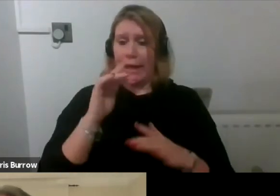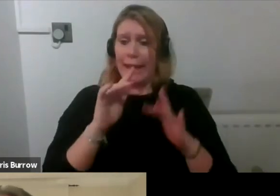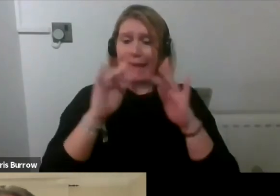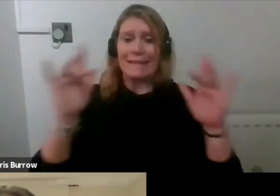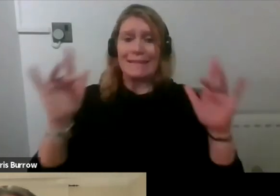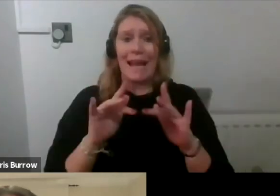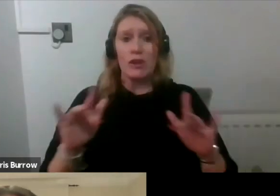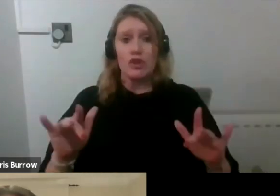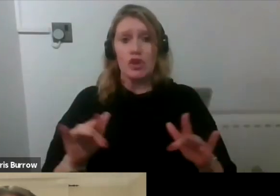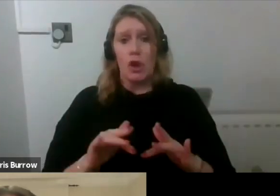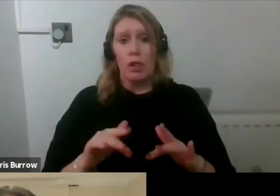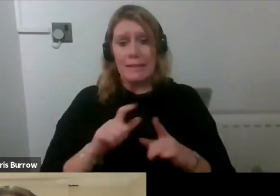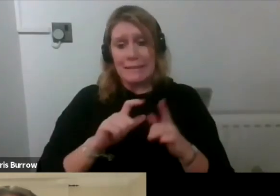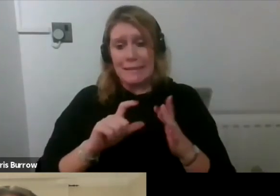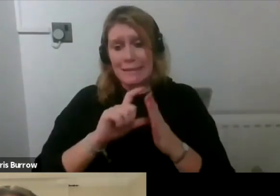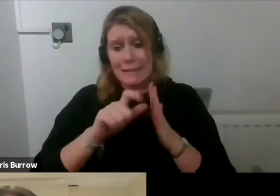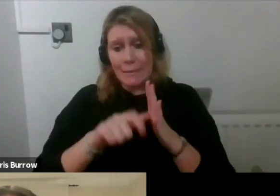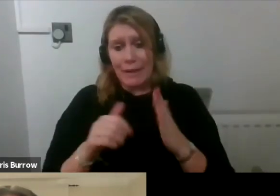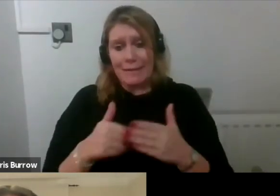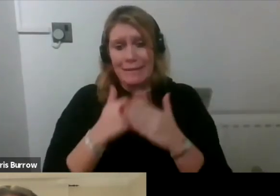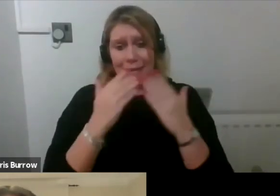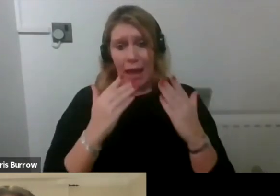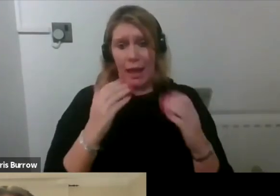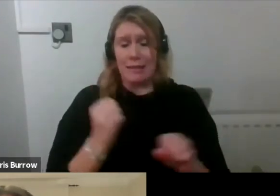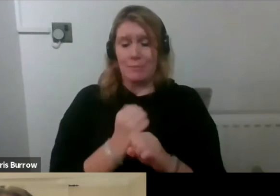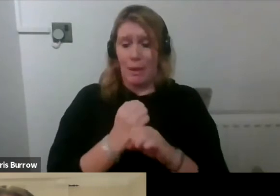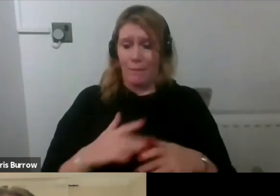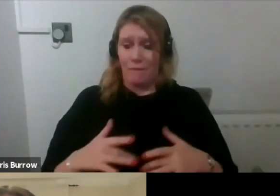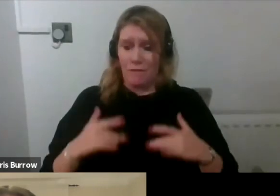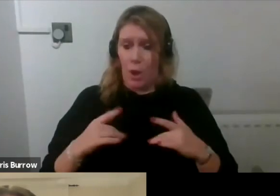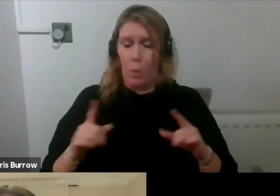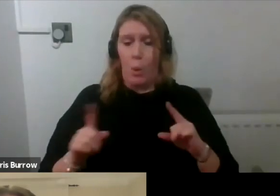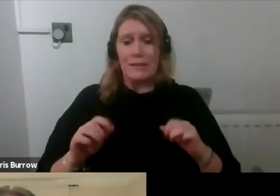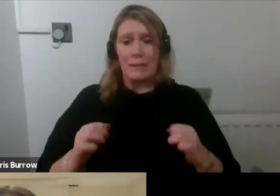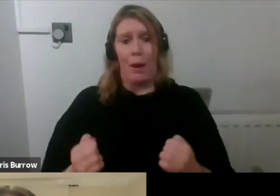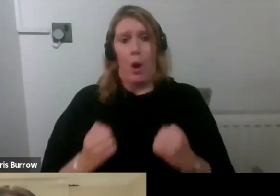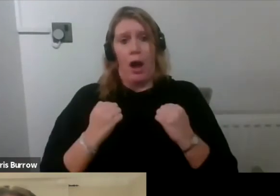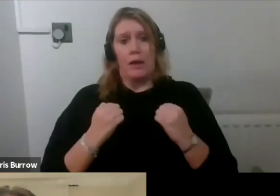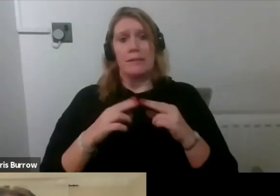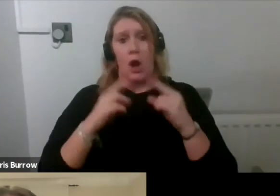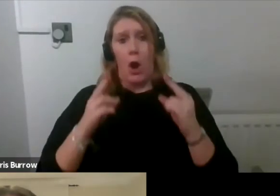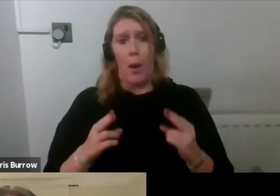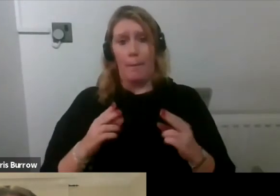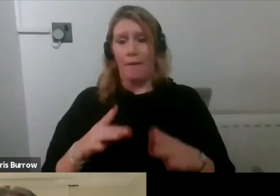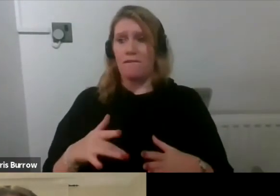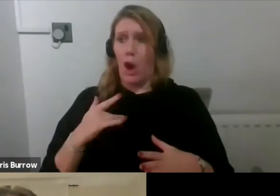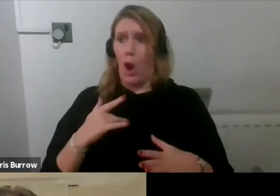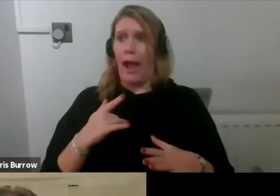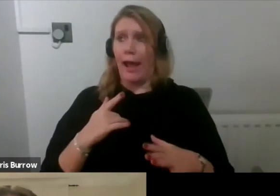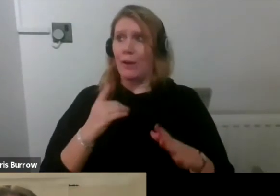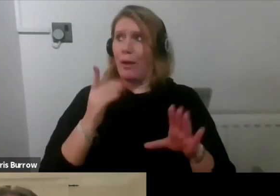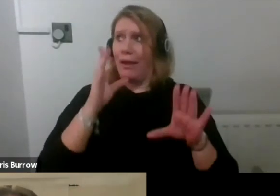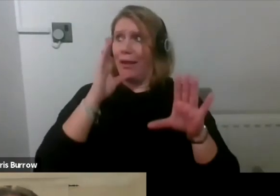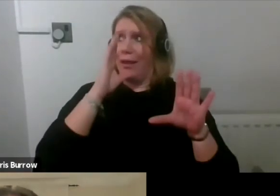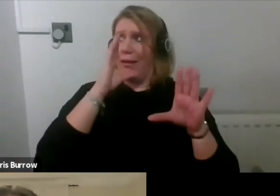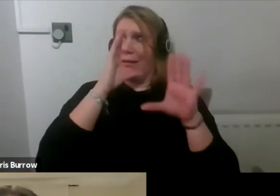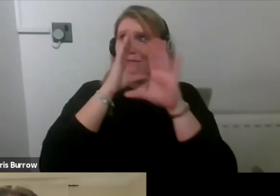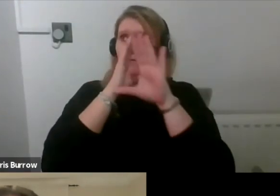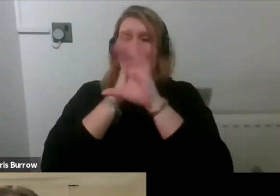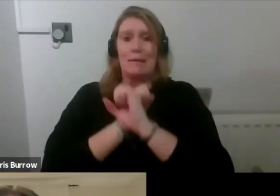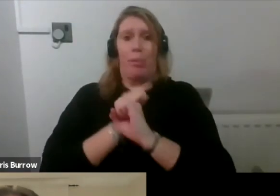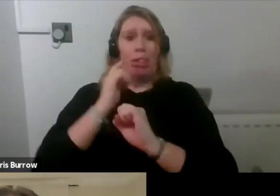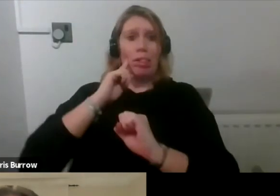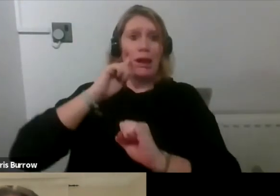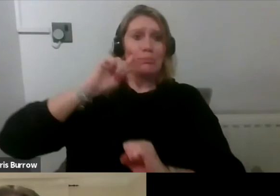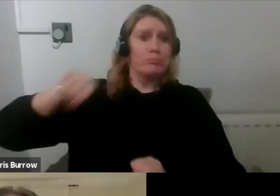feel, what about all of us at home? We do seem to be invisible. But I remember Lawrence